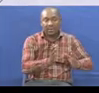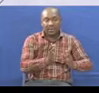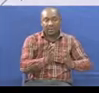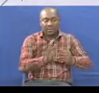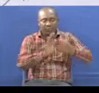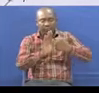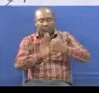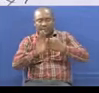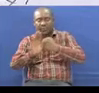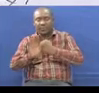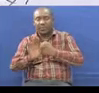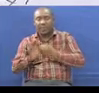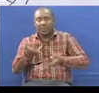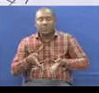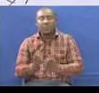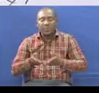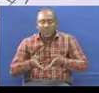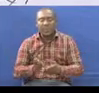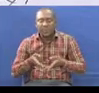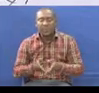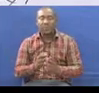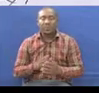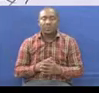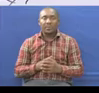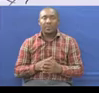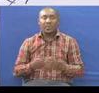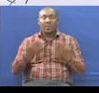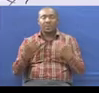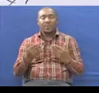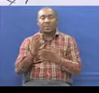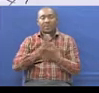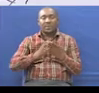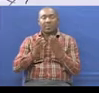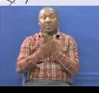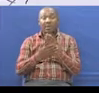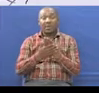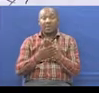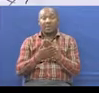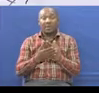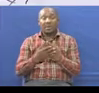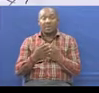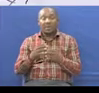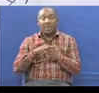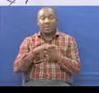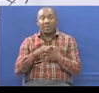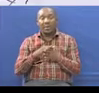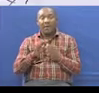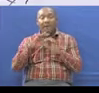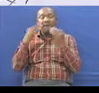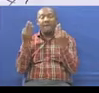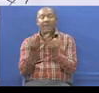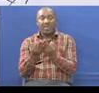for example, the first pyramids, some of the countries, they have decided to adopt family plannings, but not for the purpose of